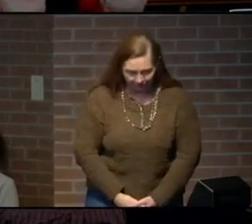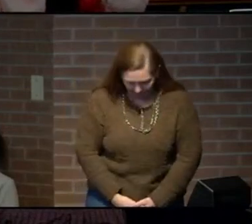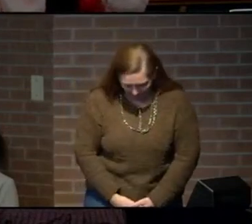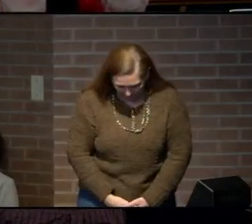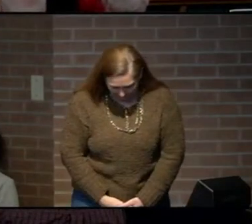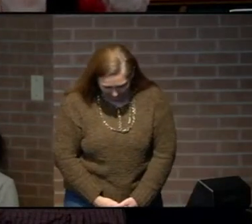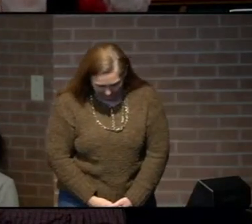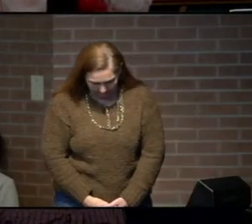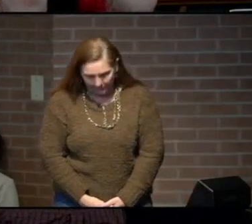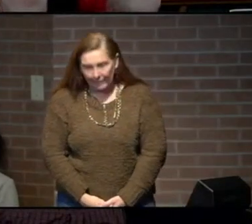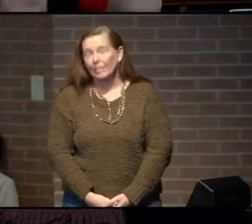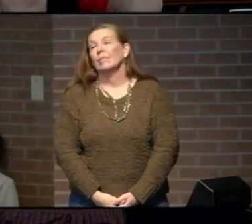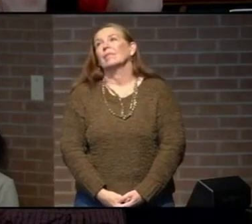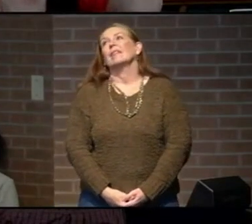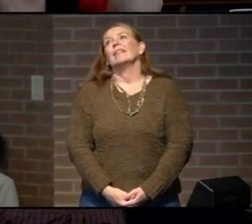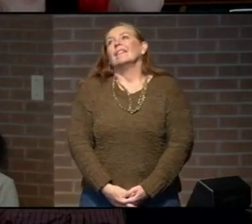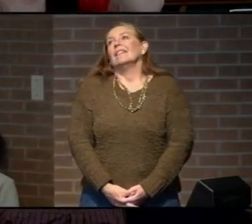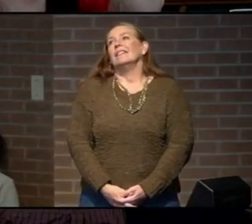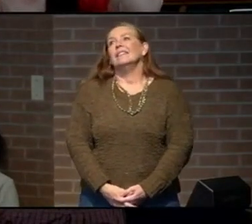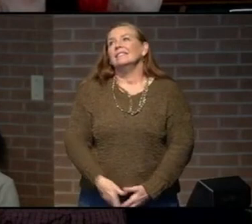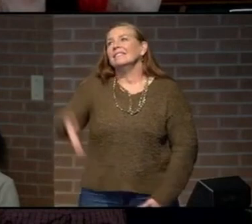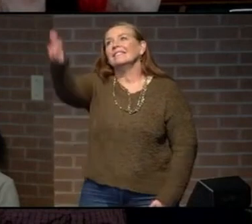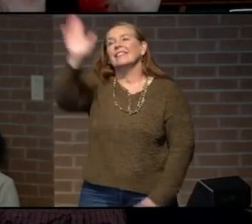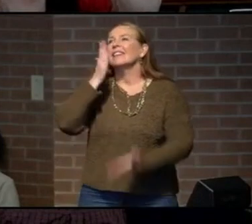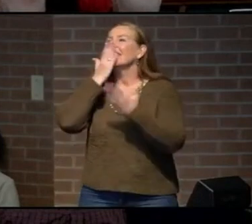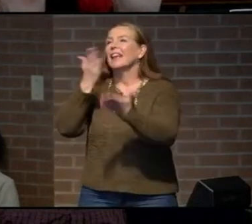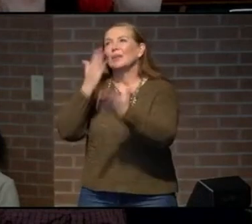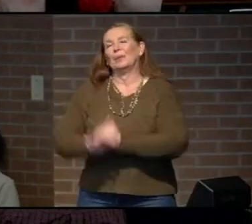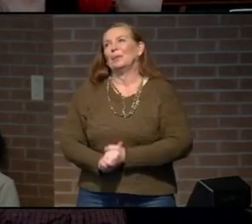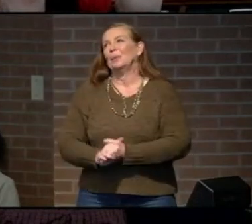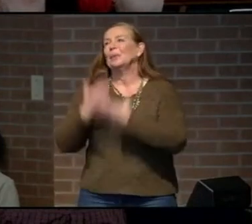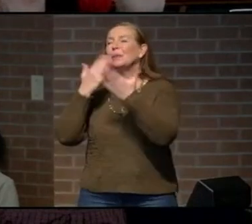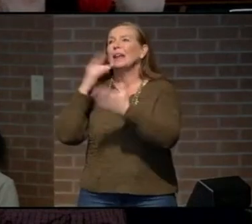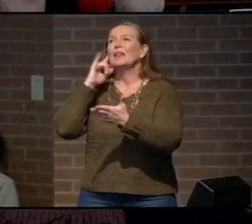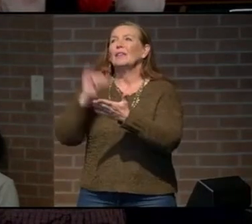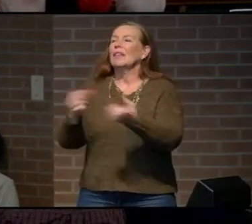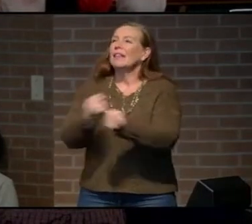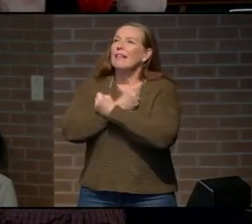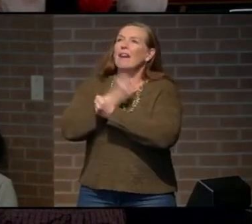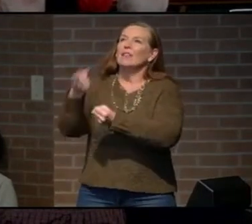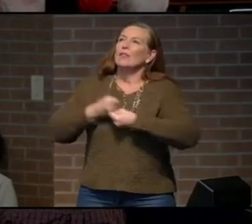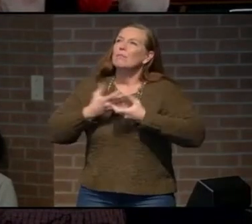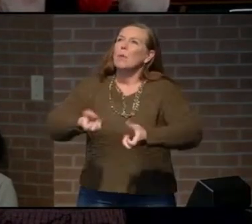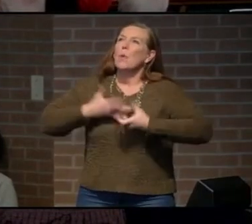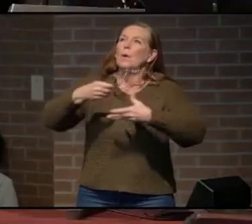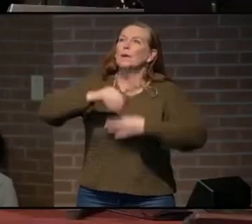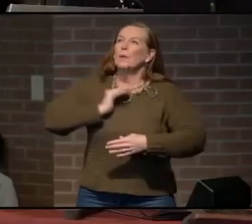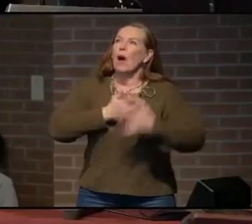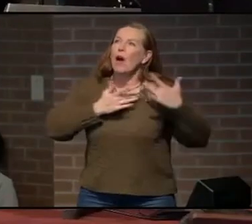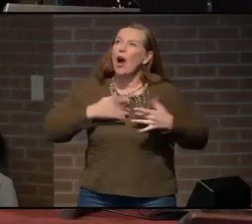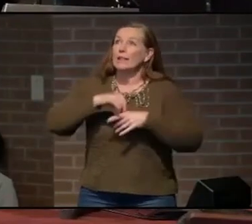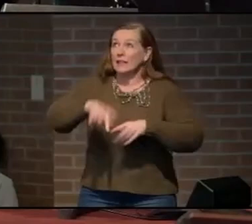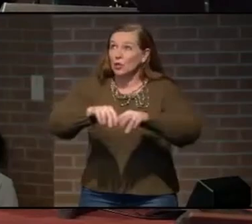God, thank you. Thank you for the love that you have poured into our hearts, into this room. Thank you for